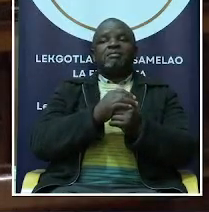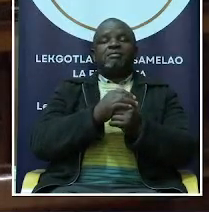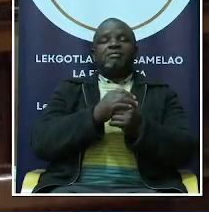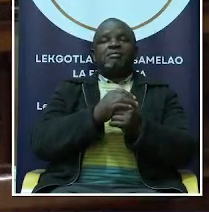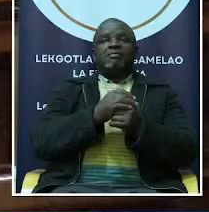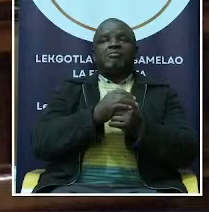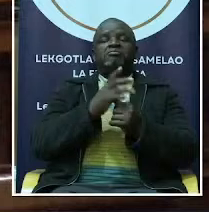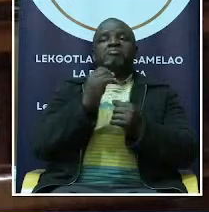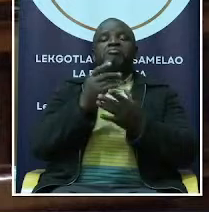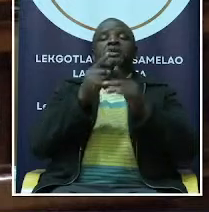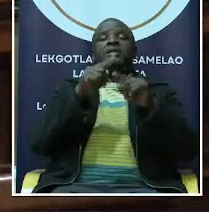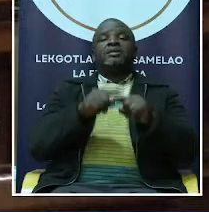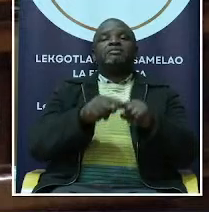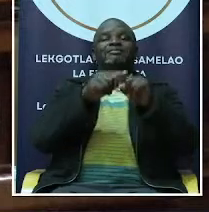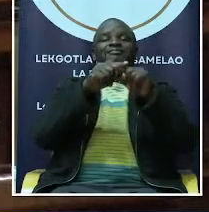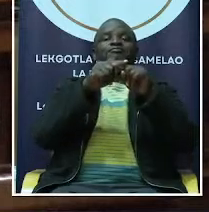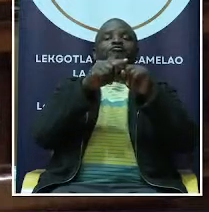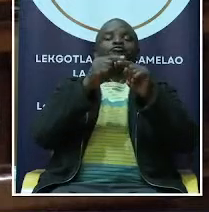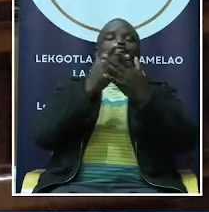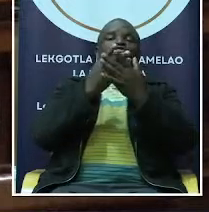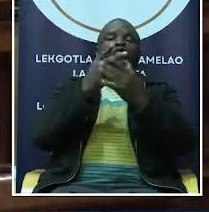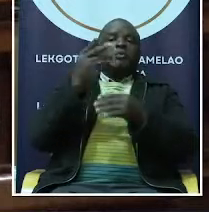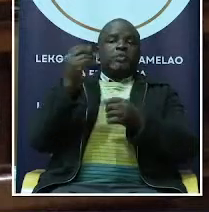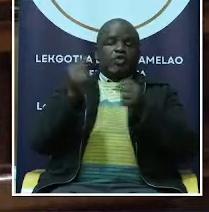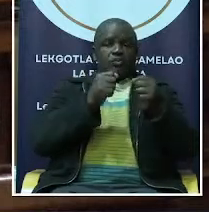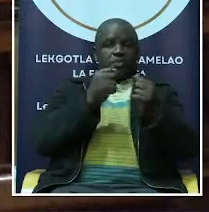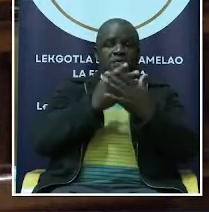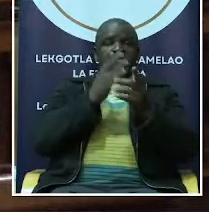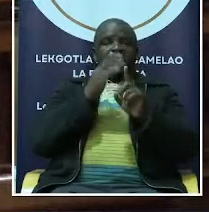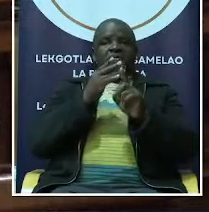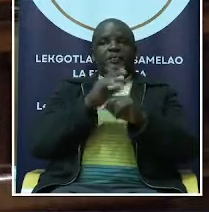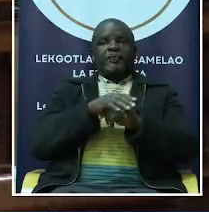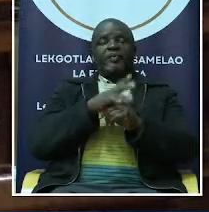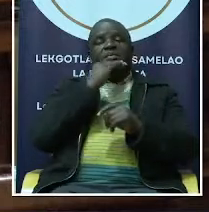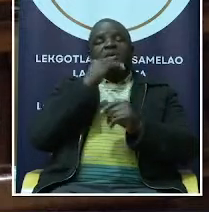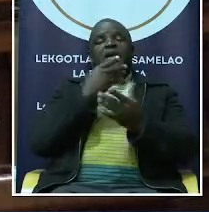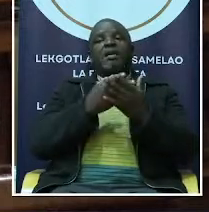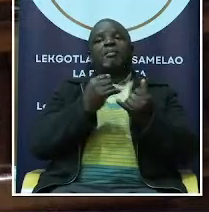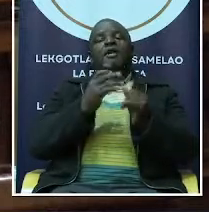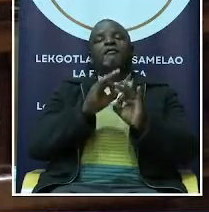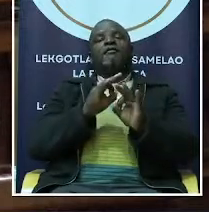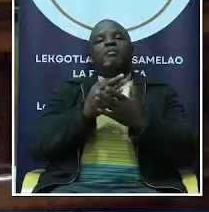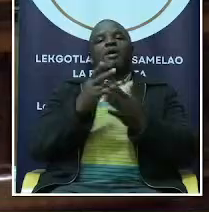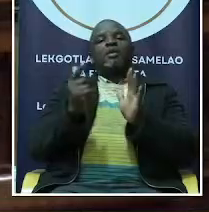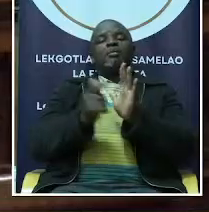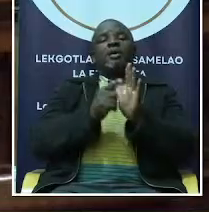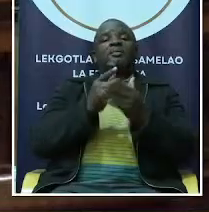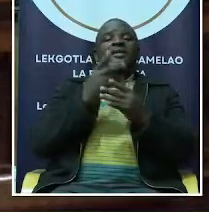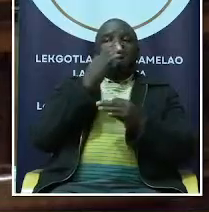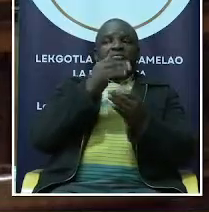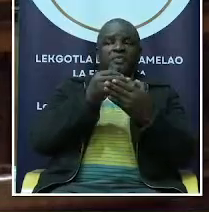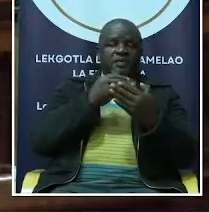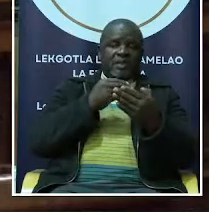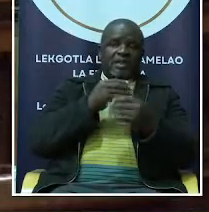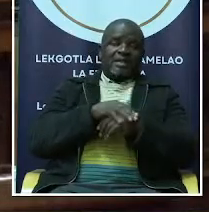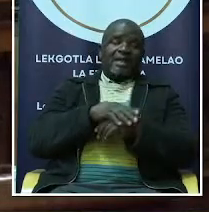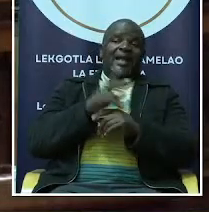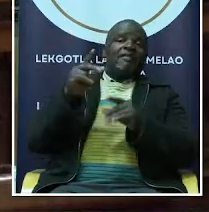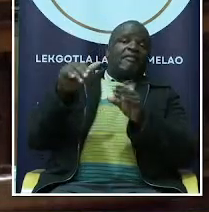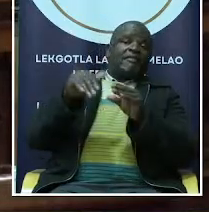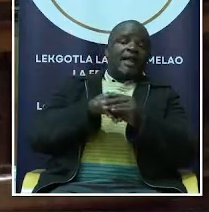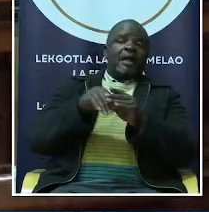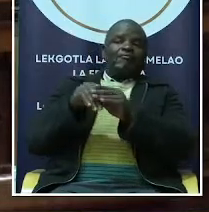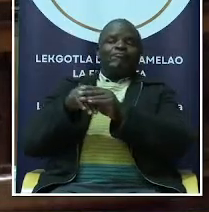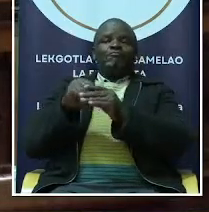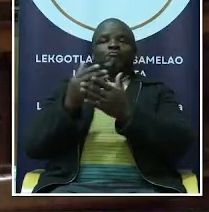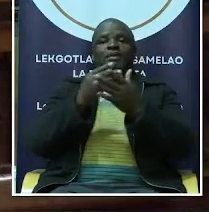employment will be determined by job specifications. We say formal legislation because it has been previously stated that entry-level roles will no